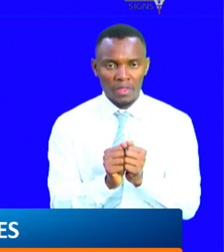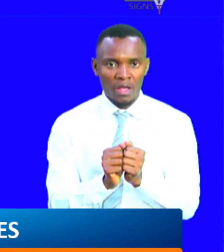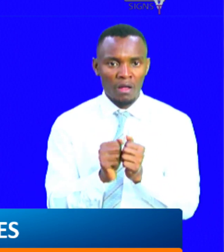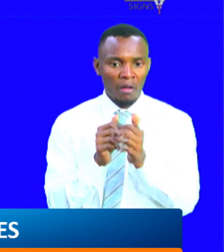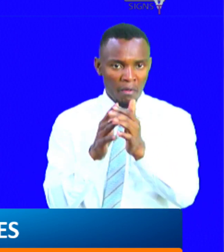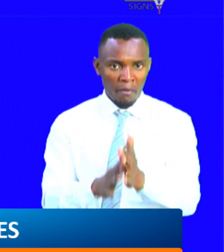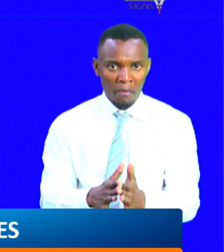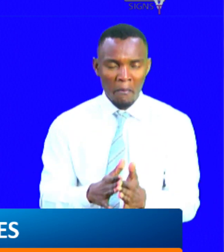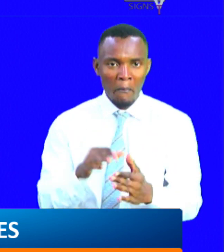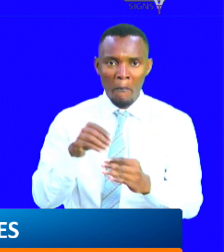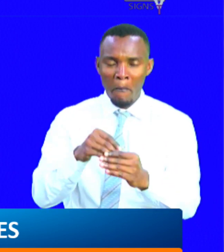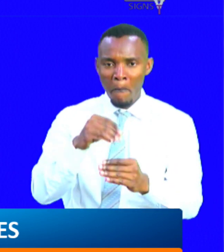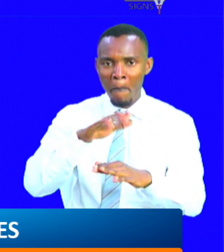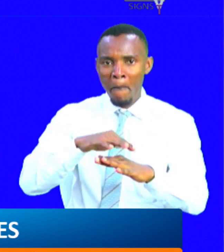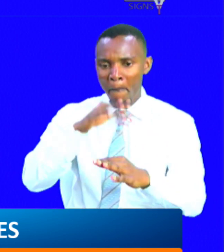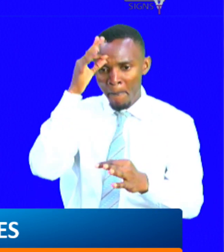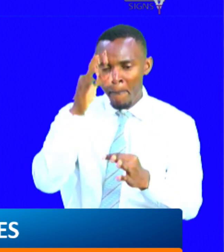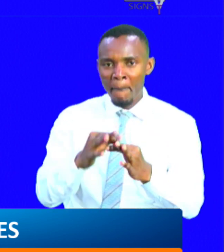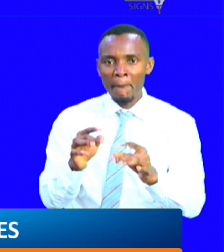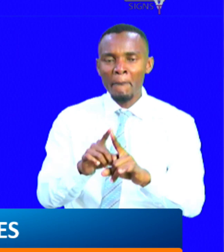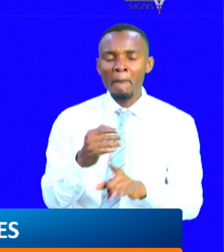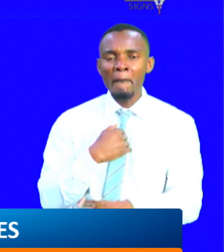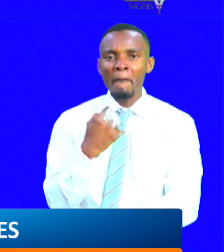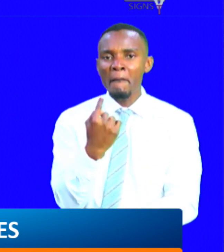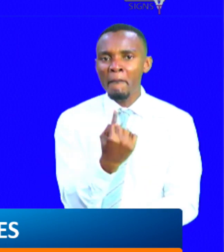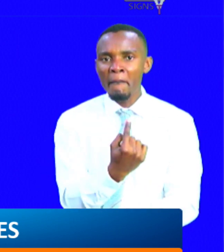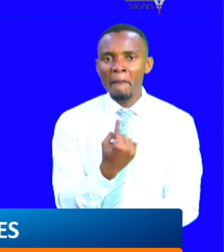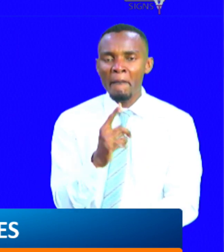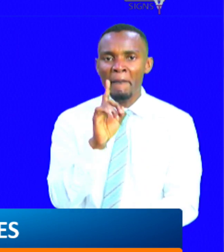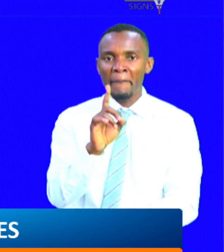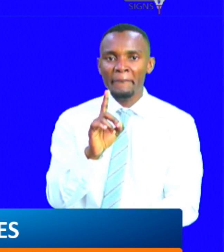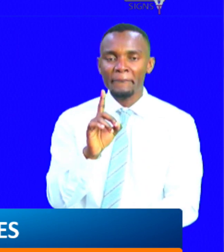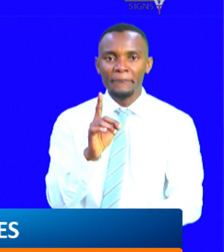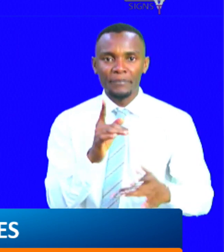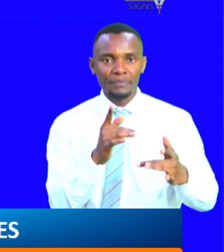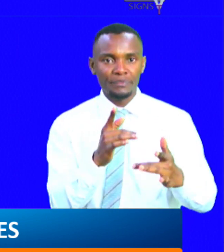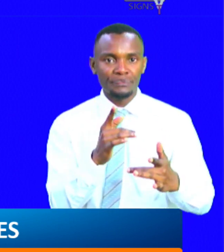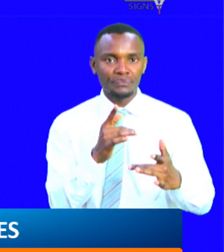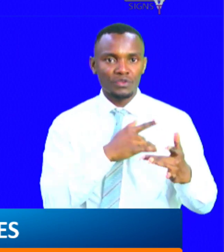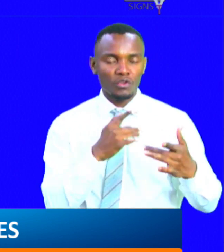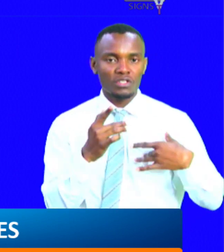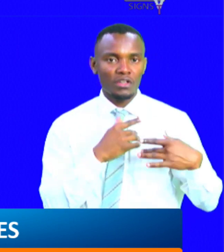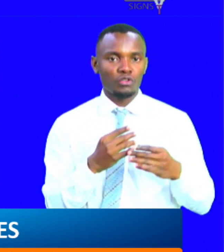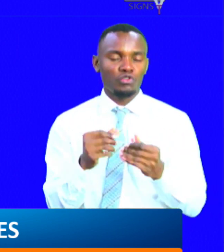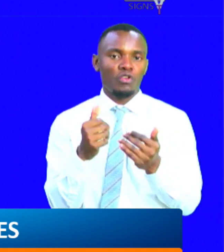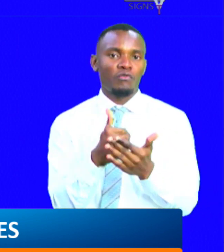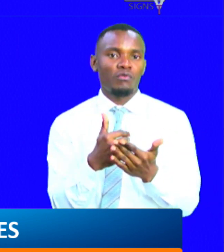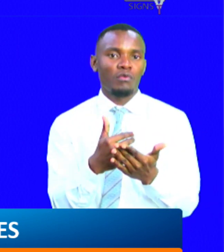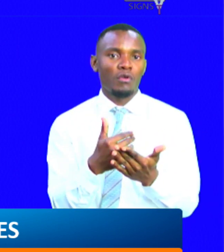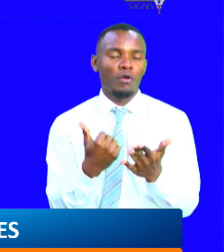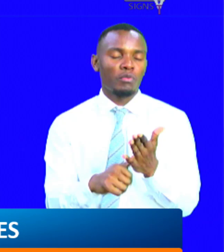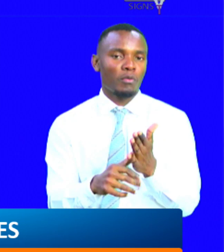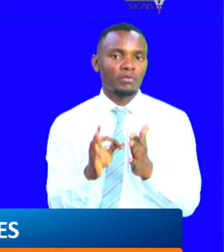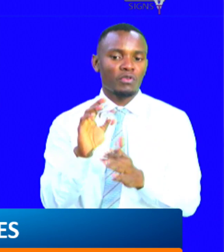in good faith and with a singular purpose of addressing issues that are of concern to the people of Kenya. And as a committee, we have